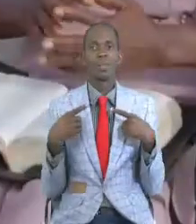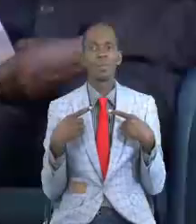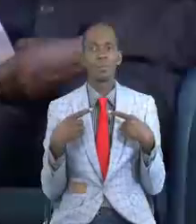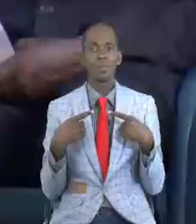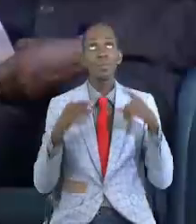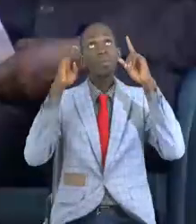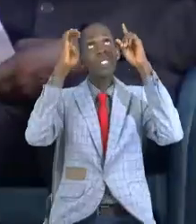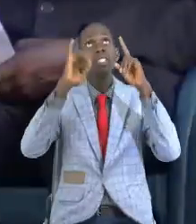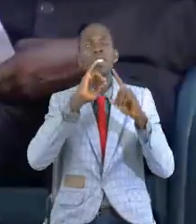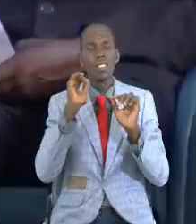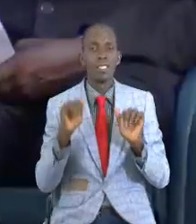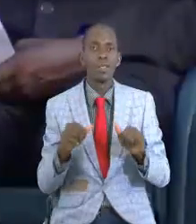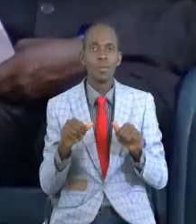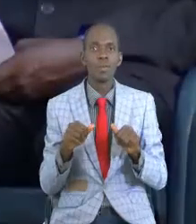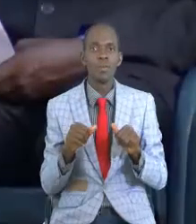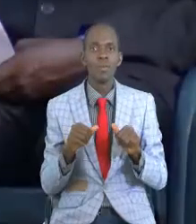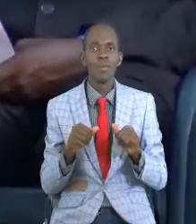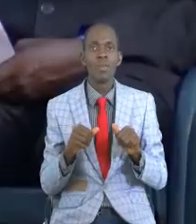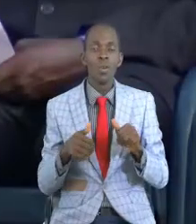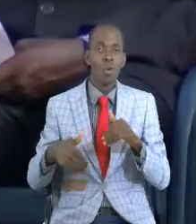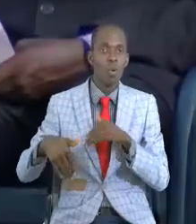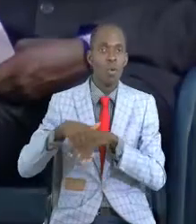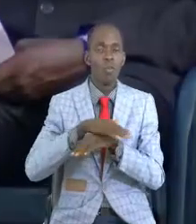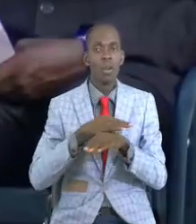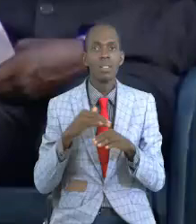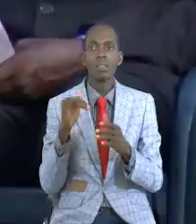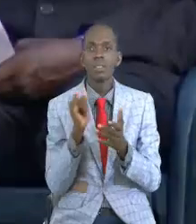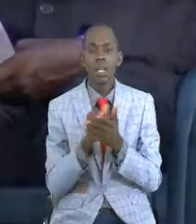able. Over that hurdle,